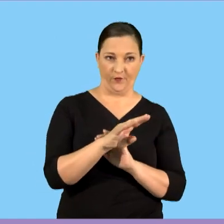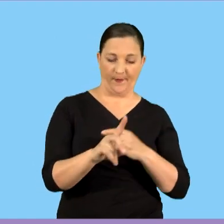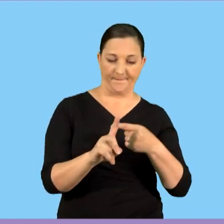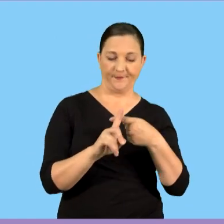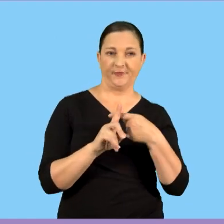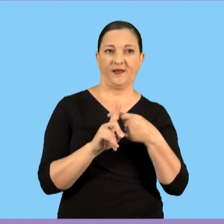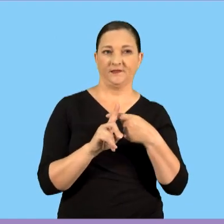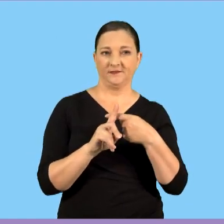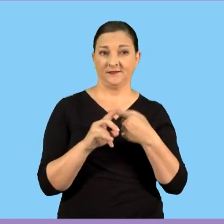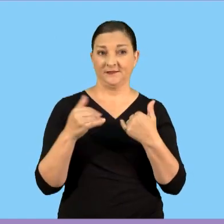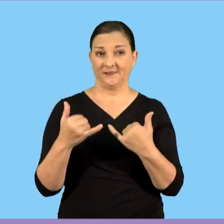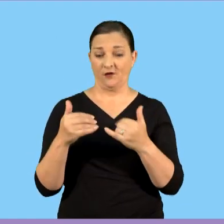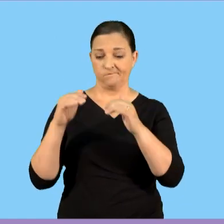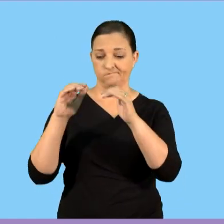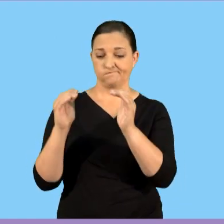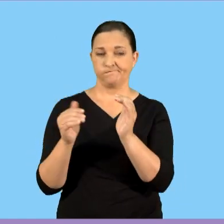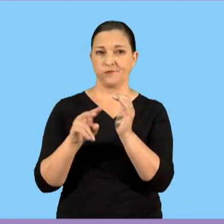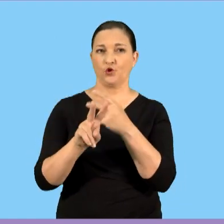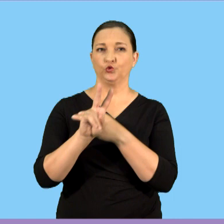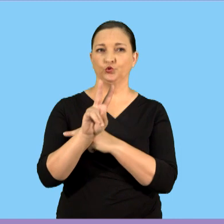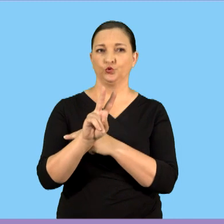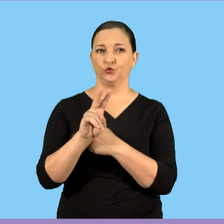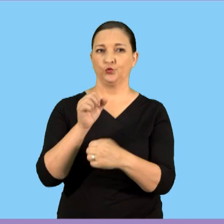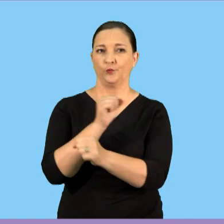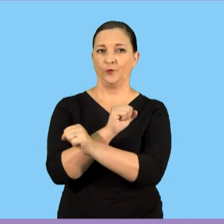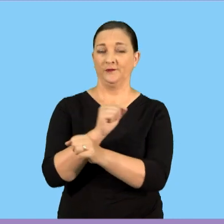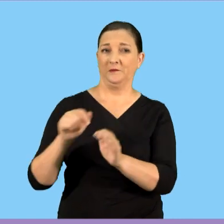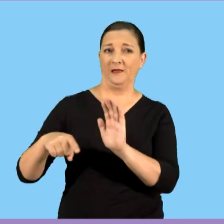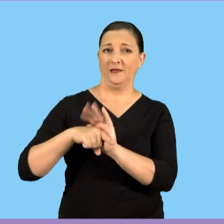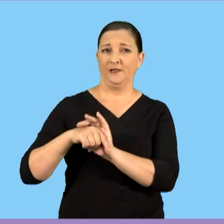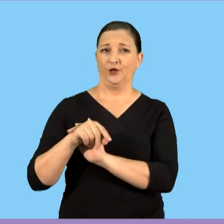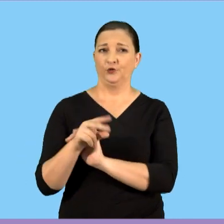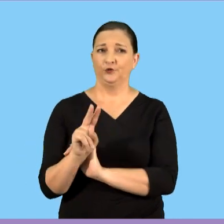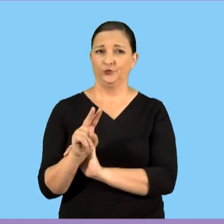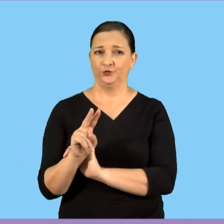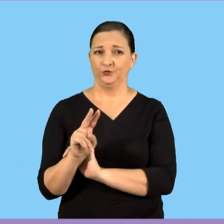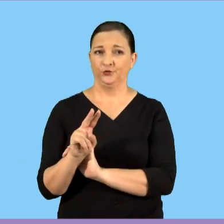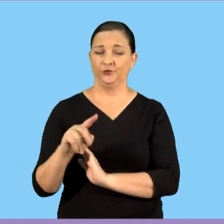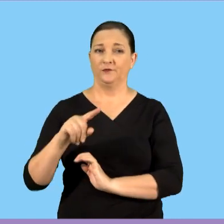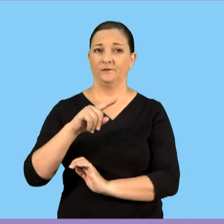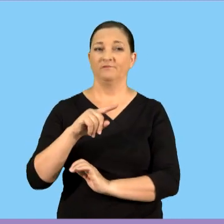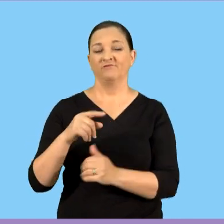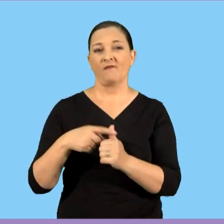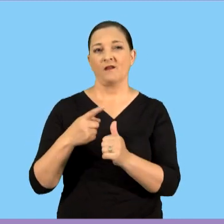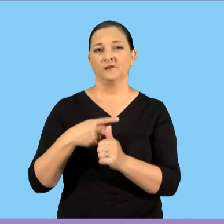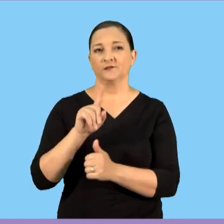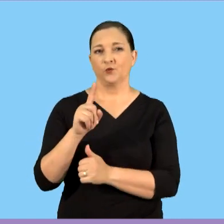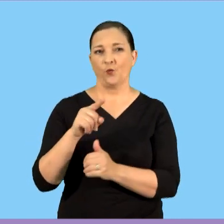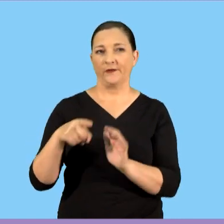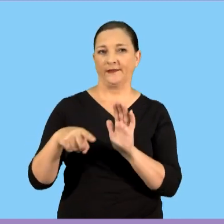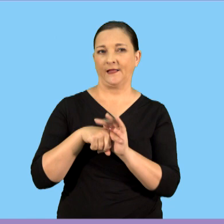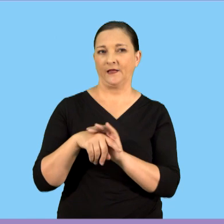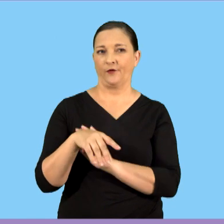24, and this is going to be plus, and 2 multiplied by a negative 2 is a